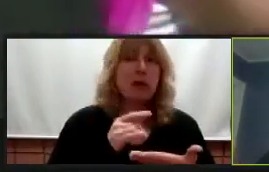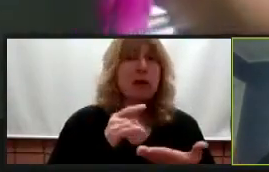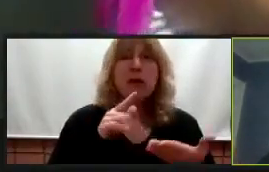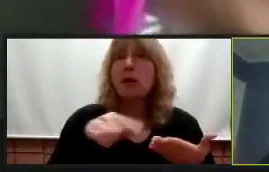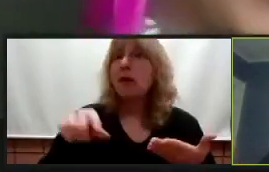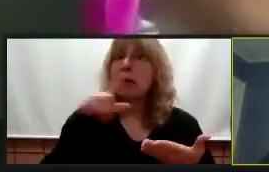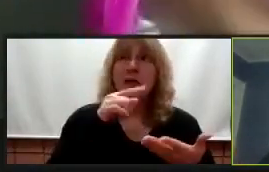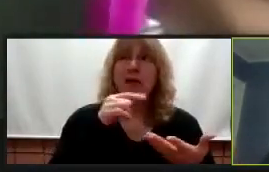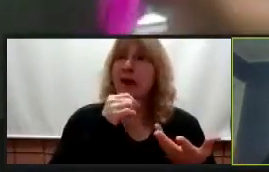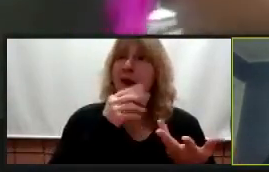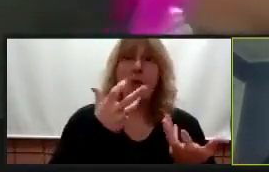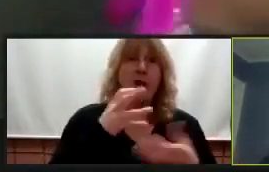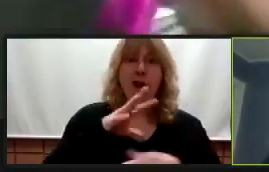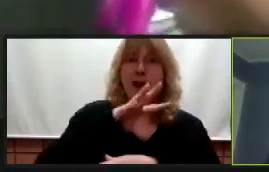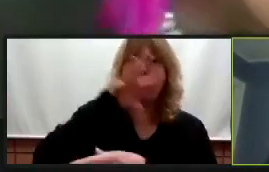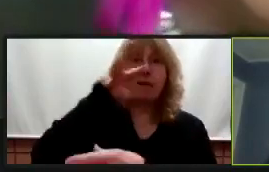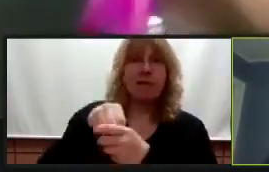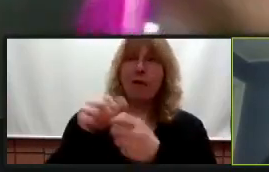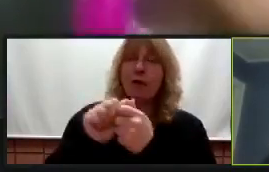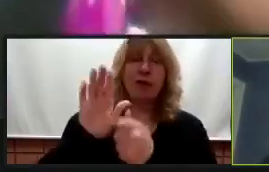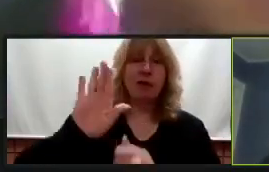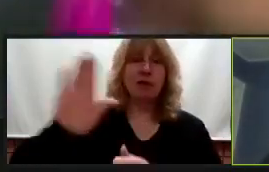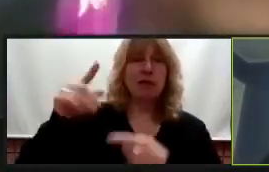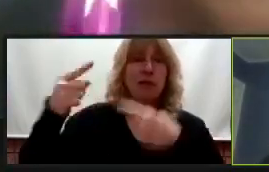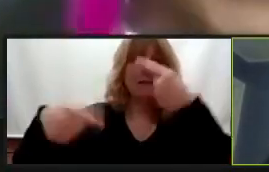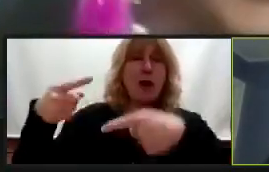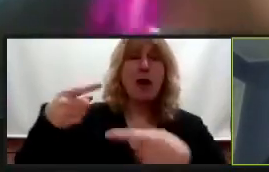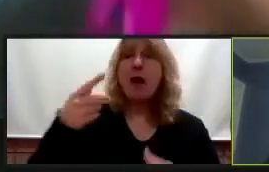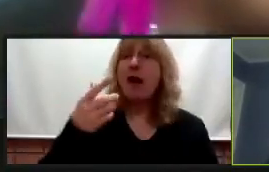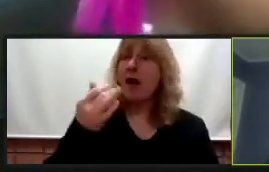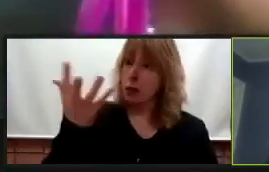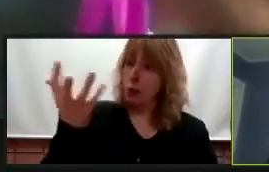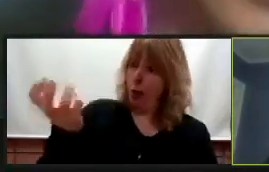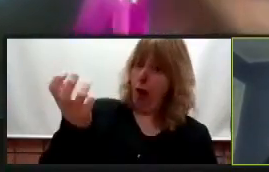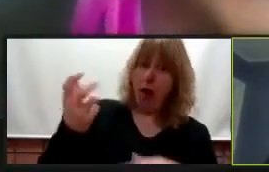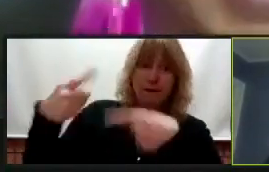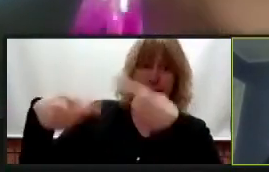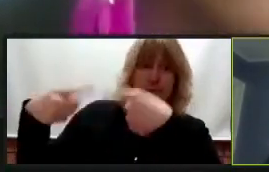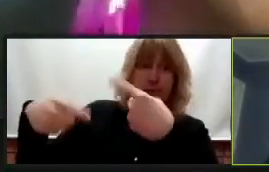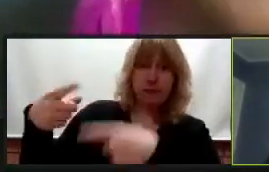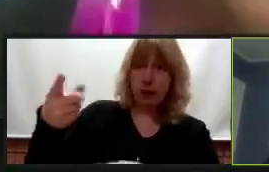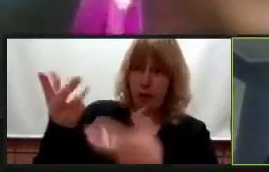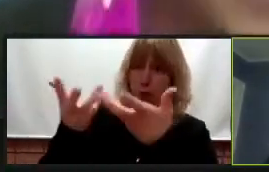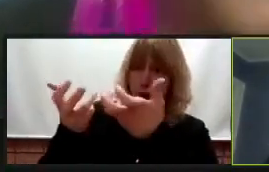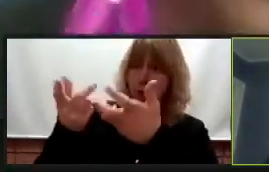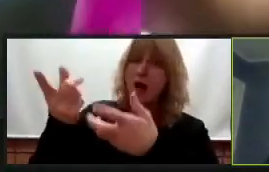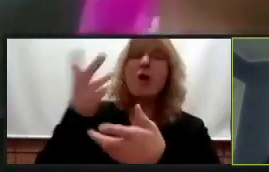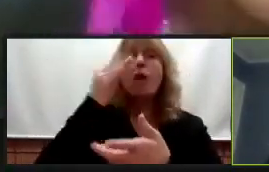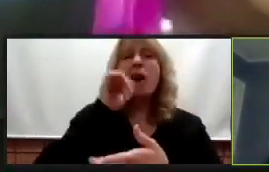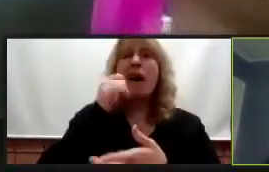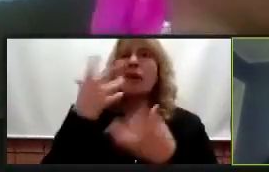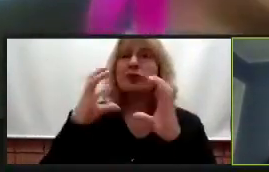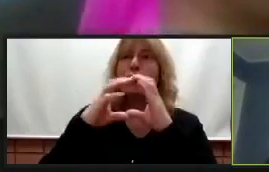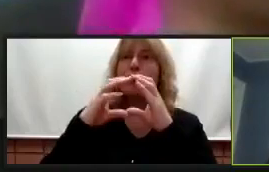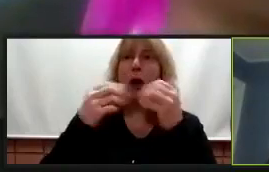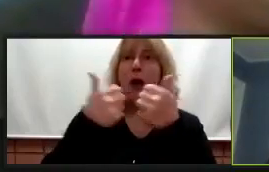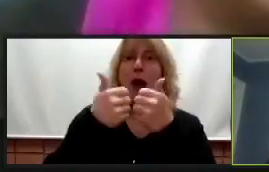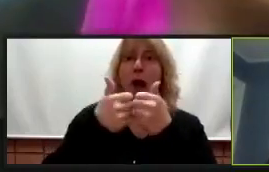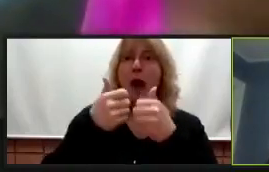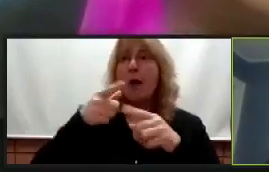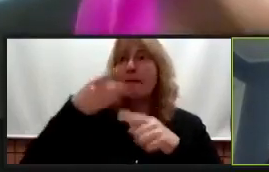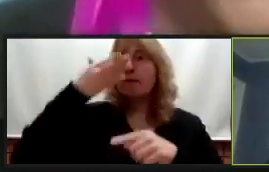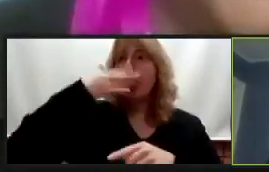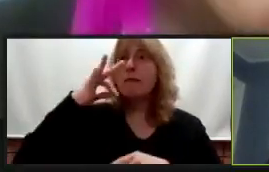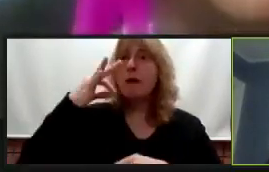if they want to fight about it, why don't they just have a softball game on the front lawn of the Capitol or something? I don't know. Do whatever you